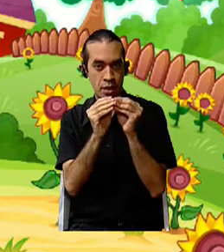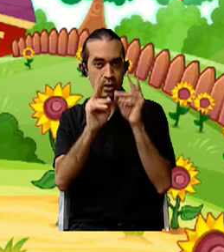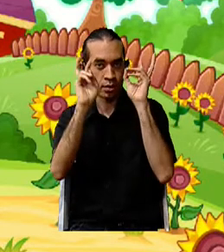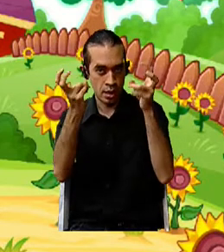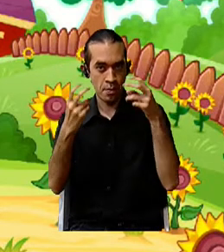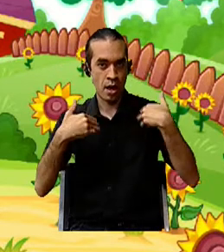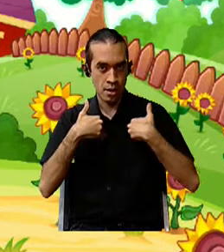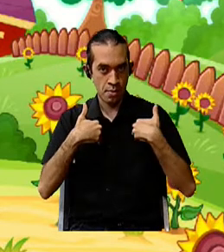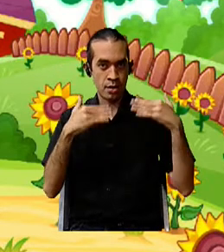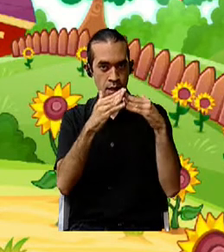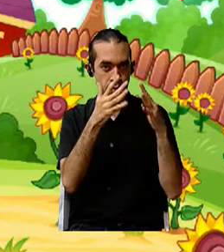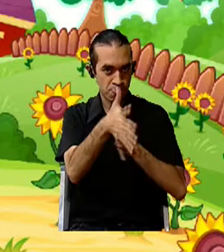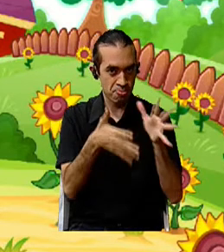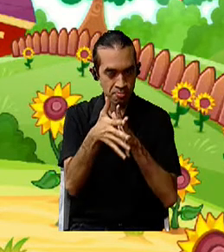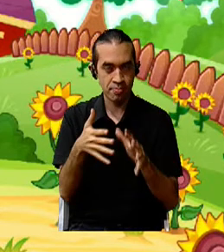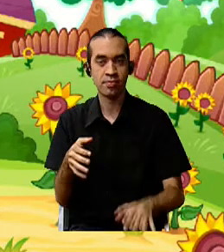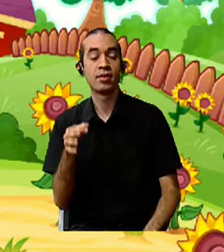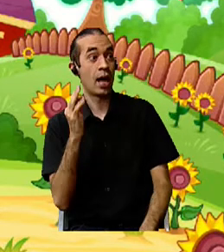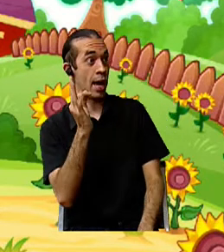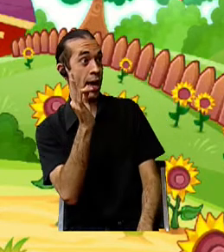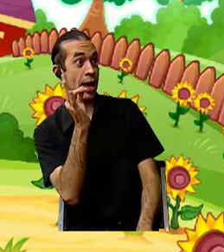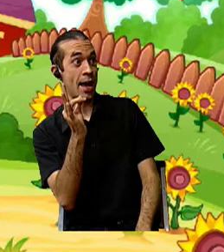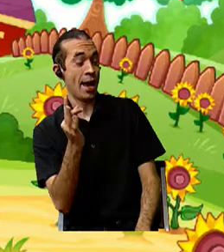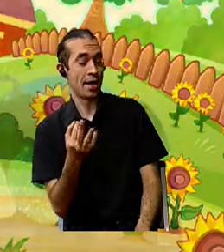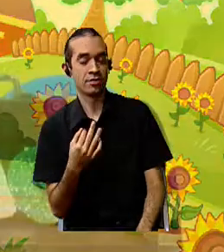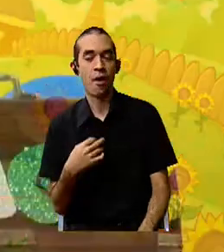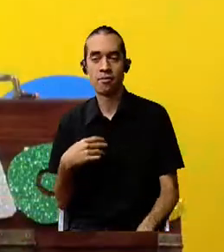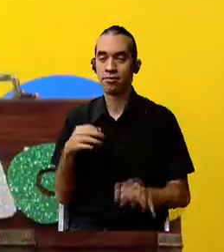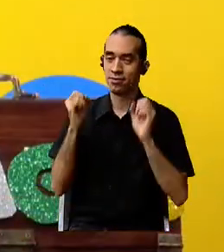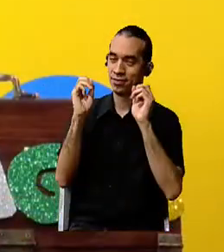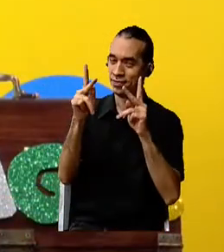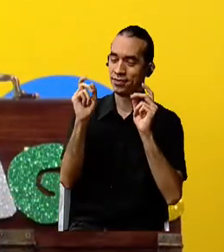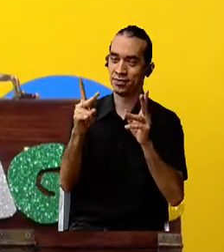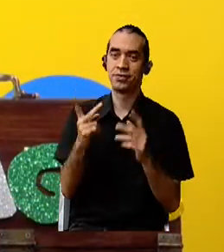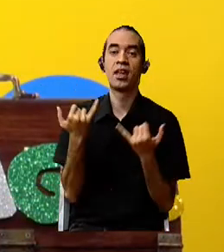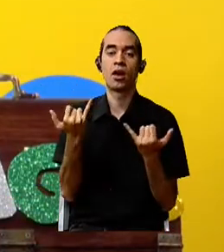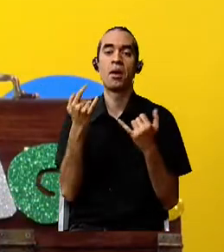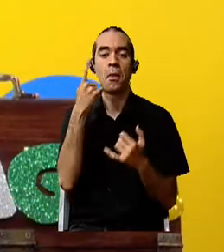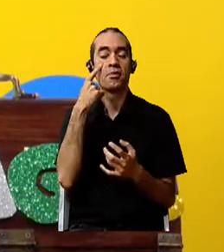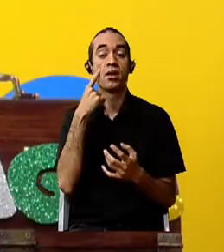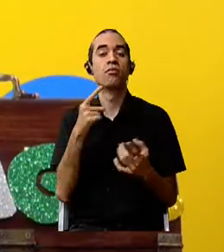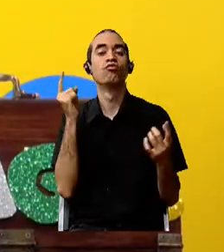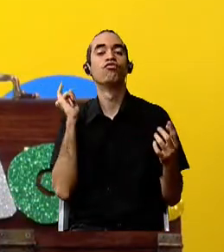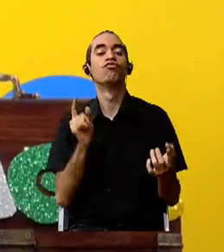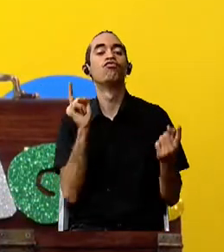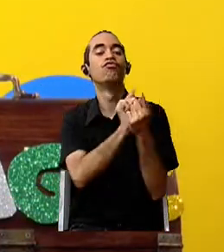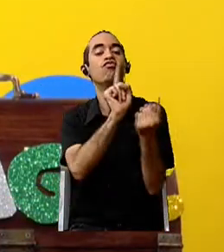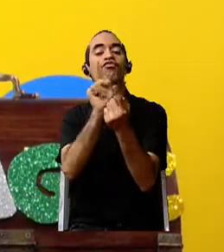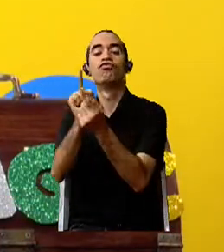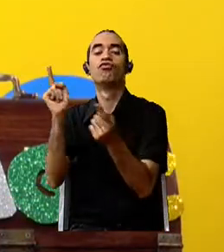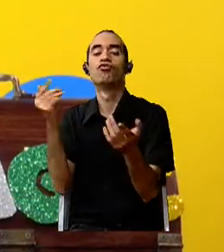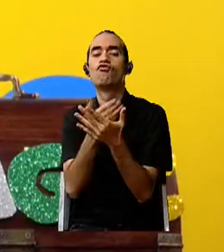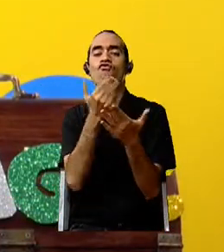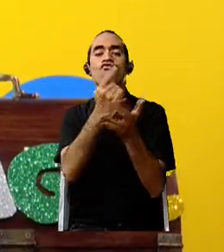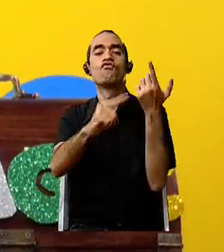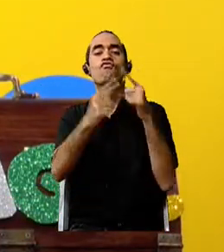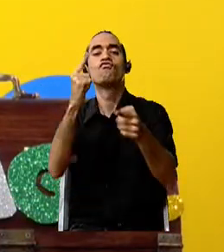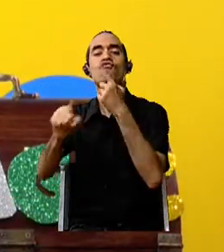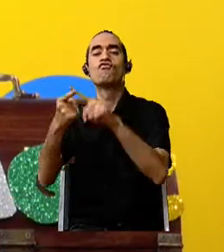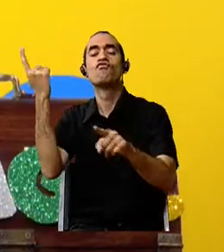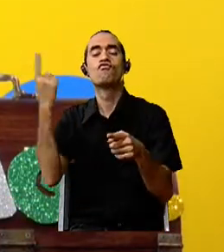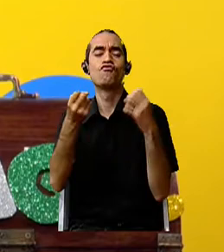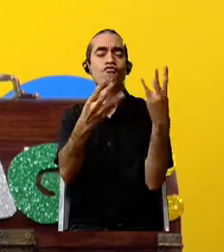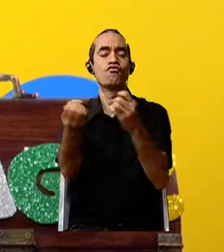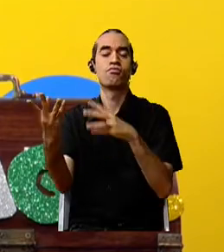pets, Chuli? Yes. Okay, Chuli. We are going to meet many friends. We are going to meet